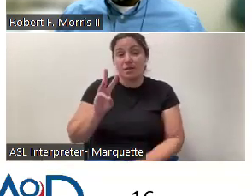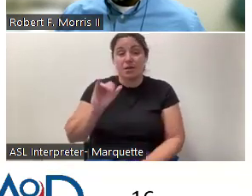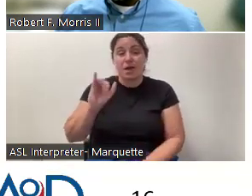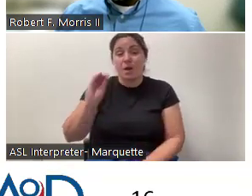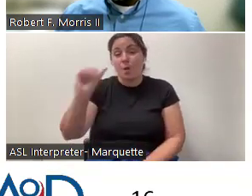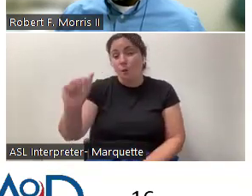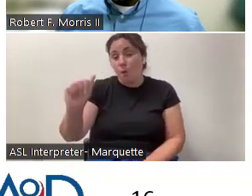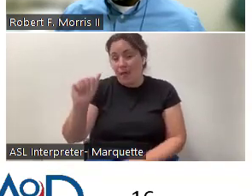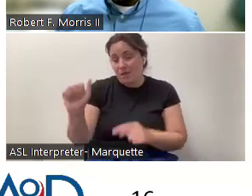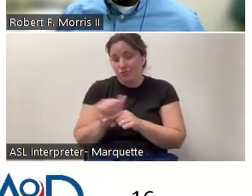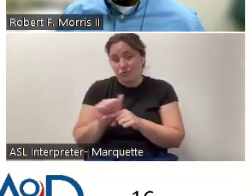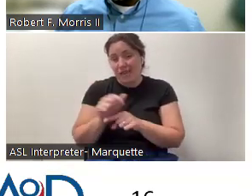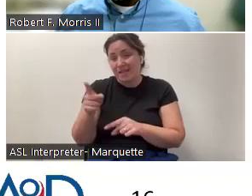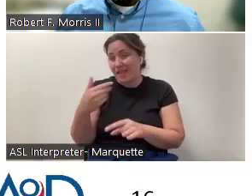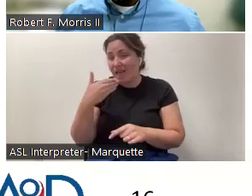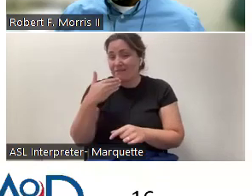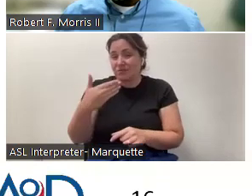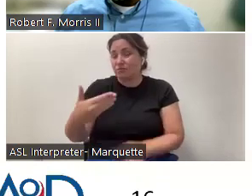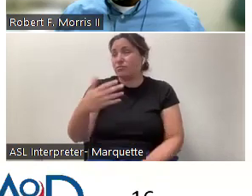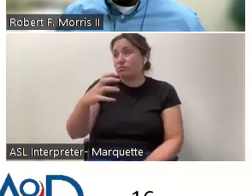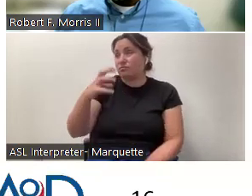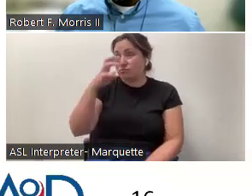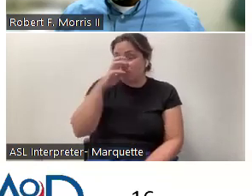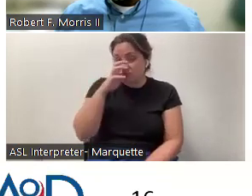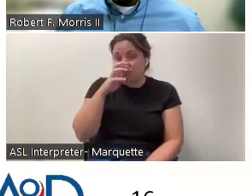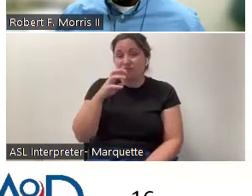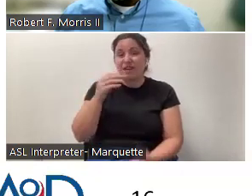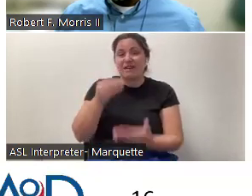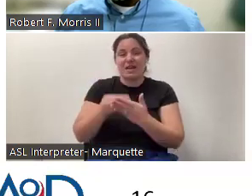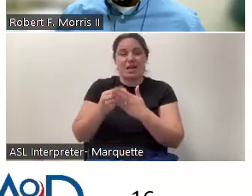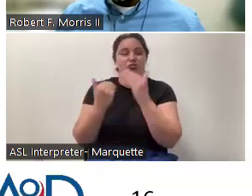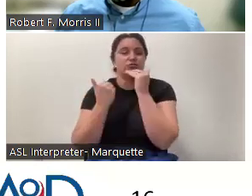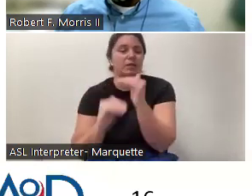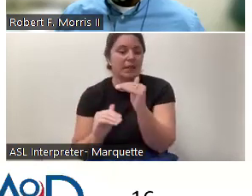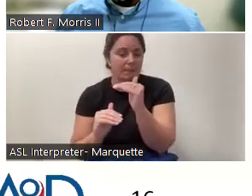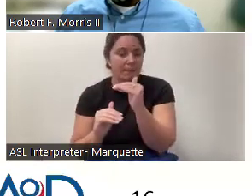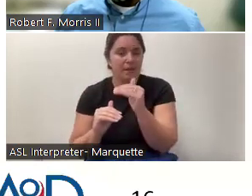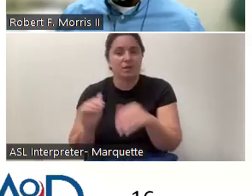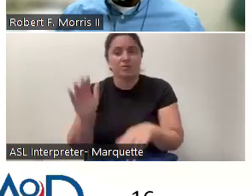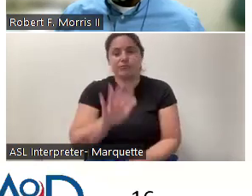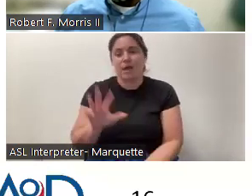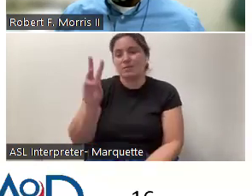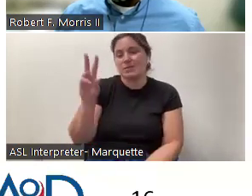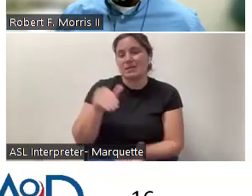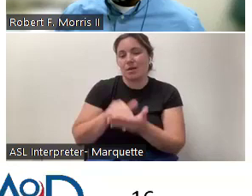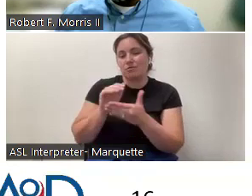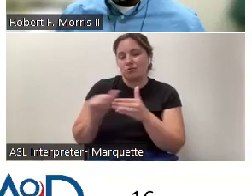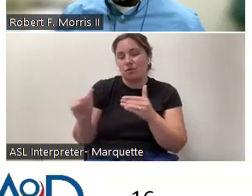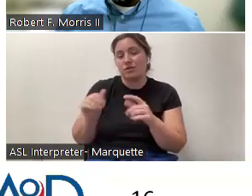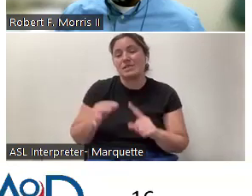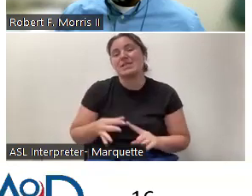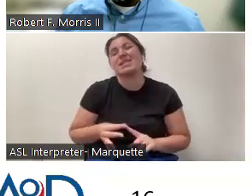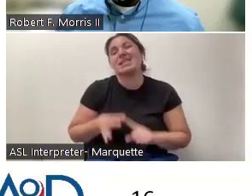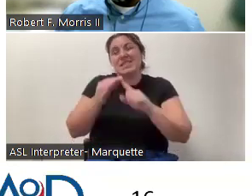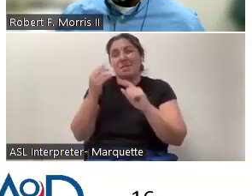a fairly strict financial limitations around, $6,000 unless they're co-enrolled with a different